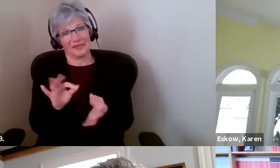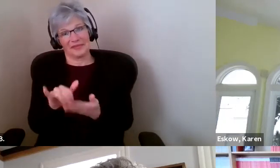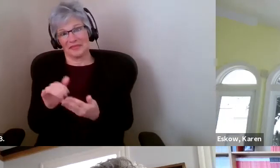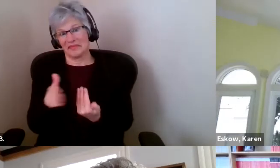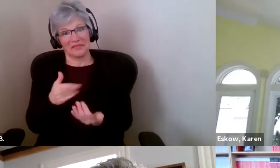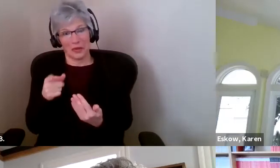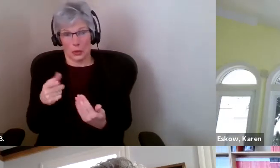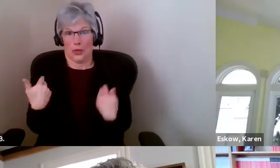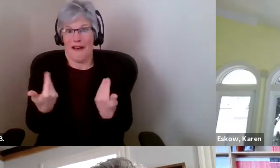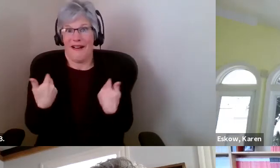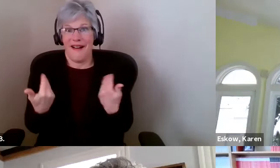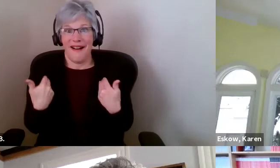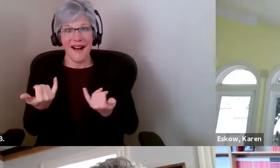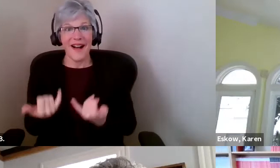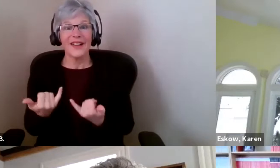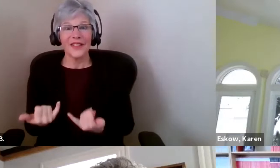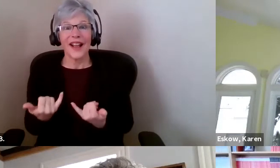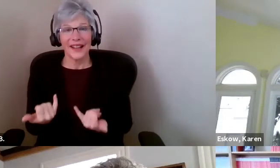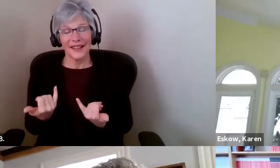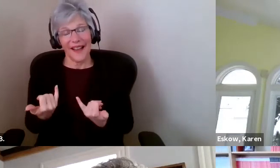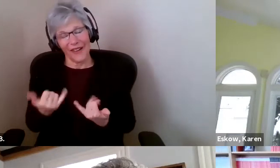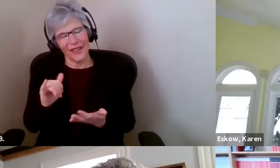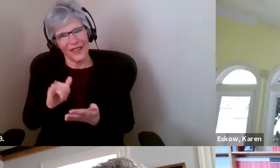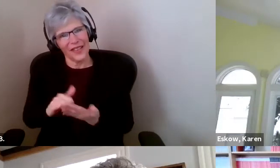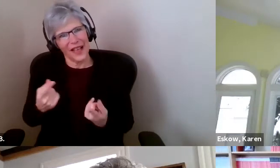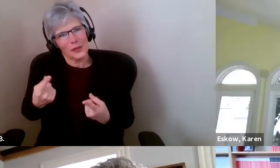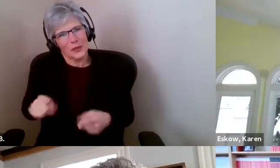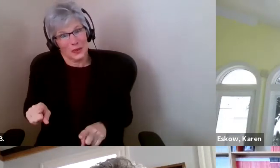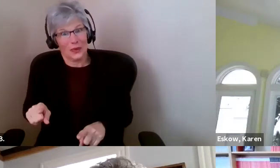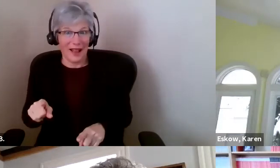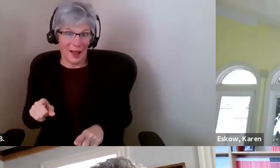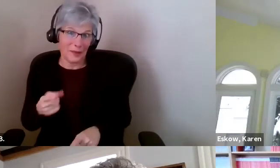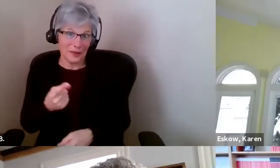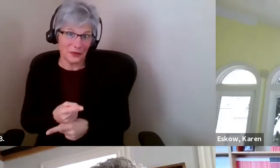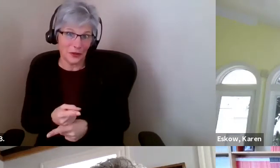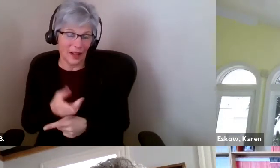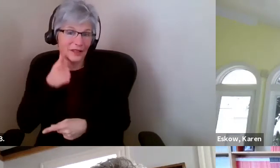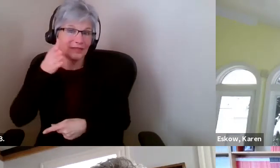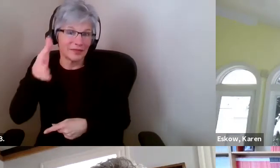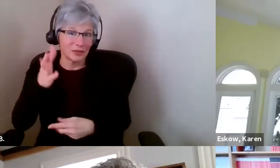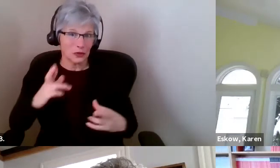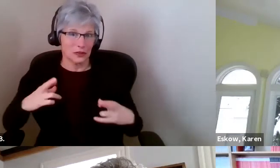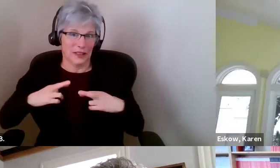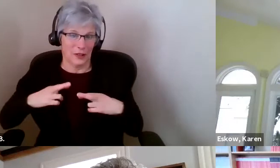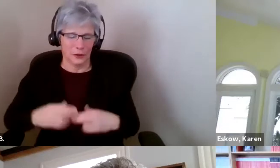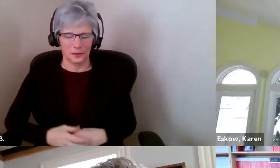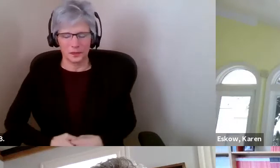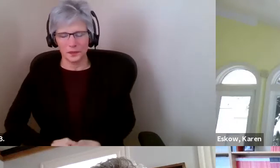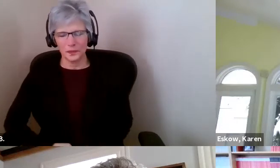in the audience there, that's how it works, right? I've spent a lot of time working with